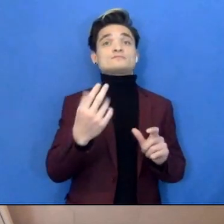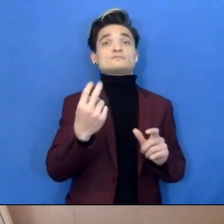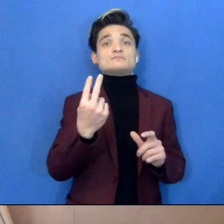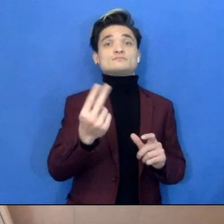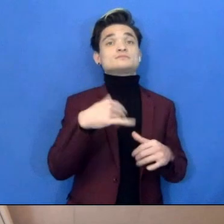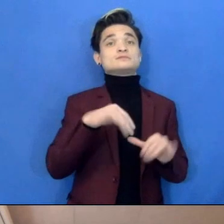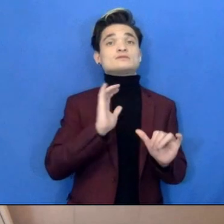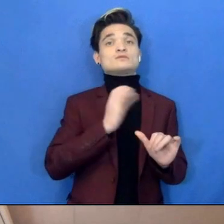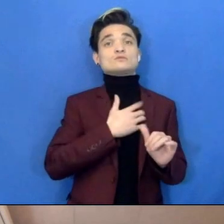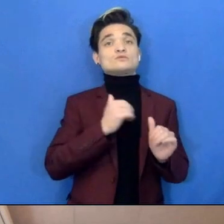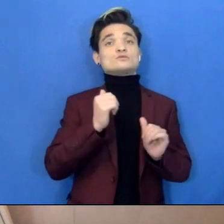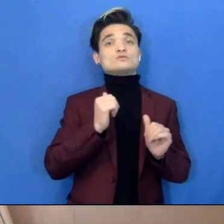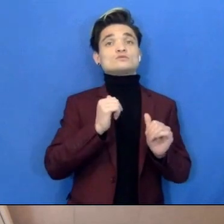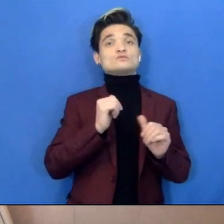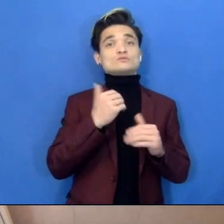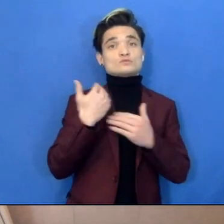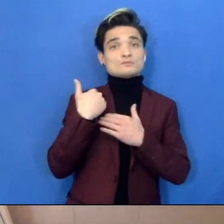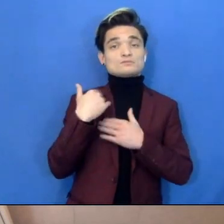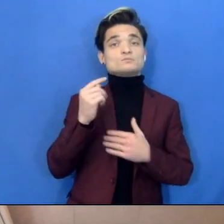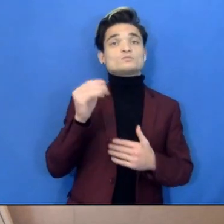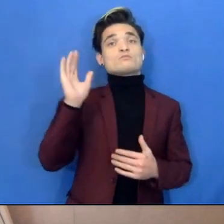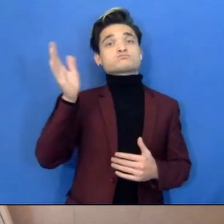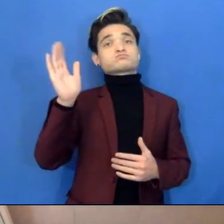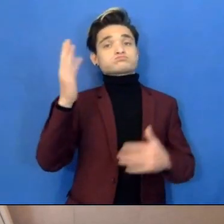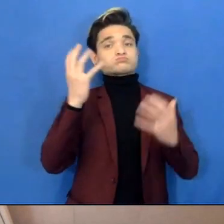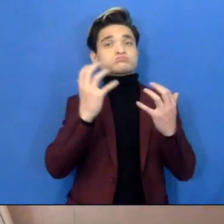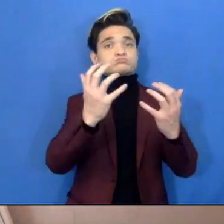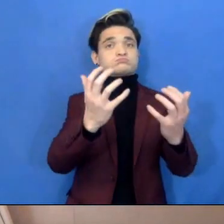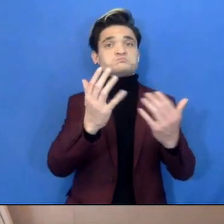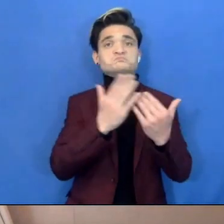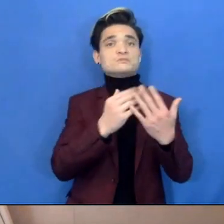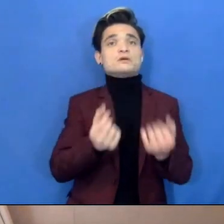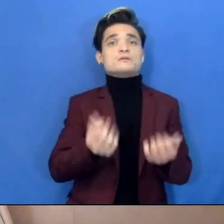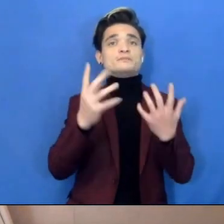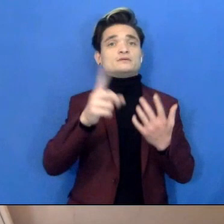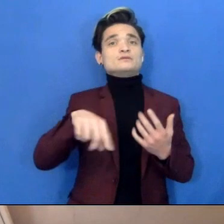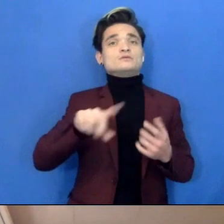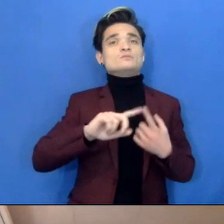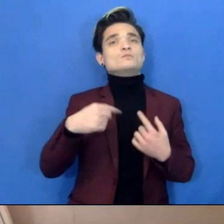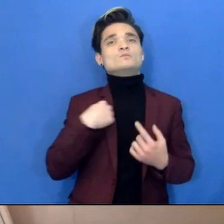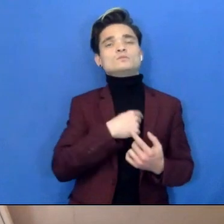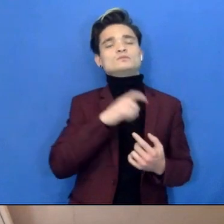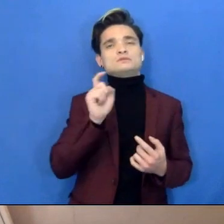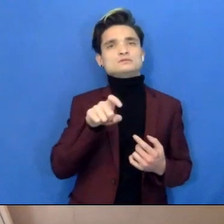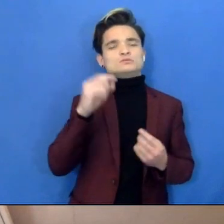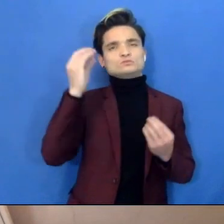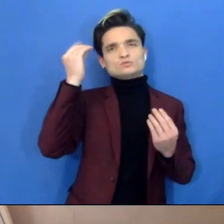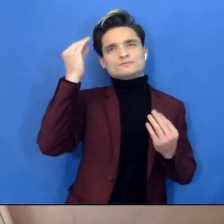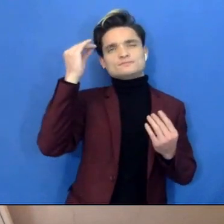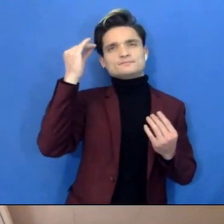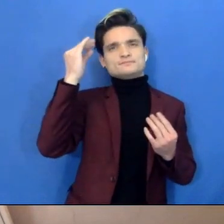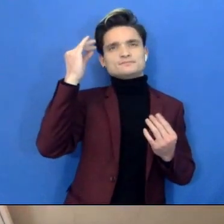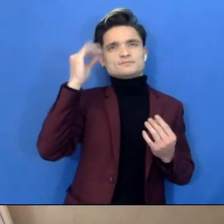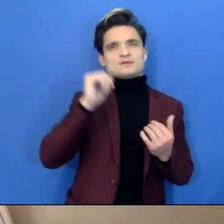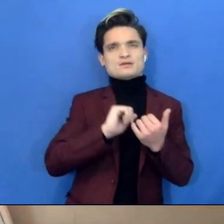way mindful that the way that we speak will form and will kind of help to